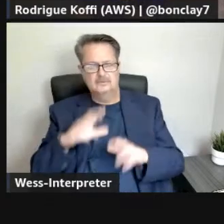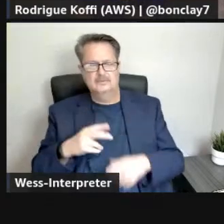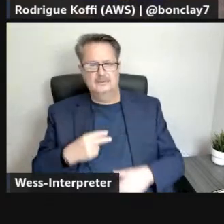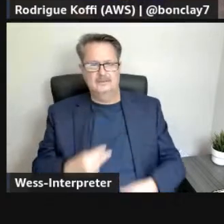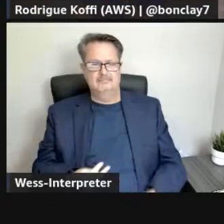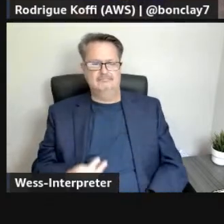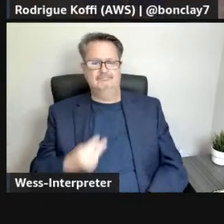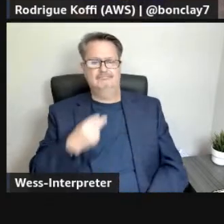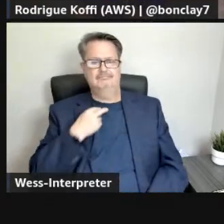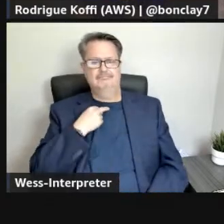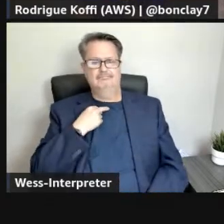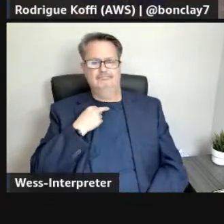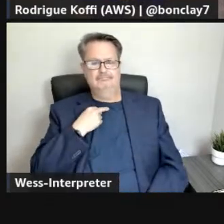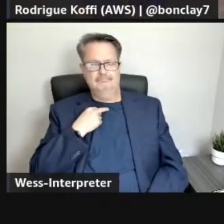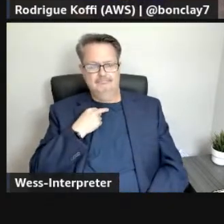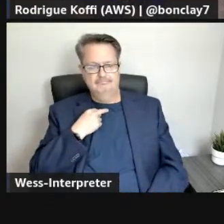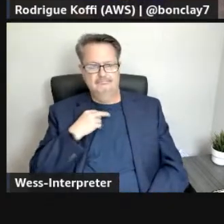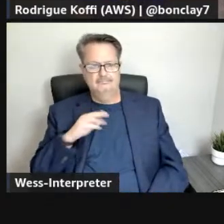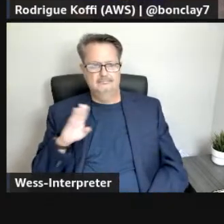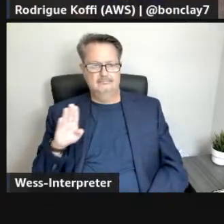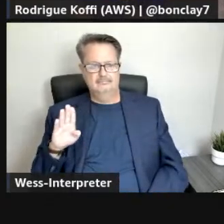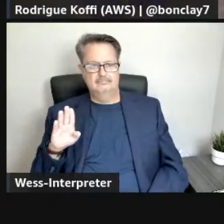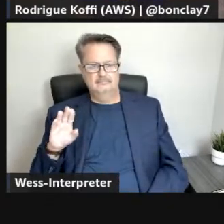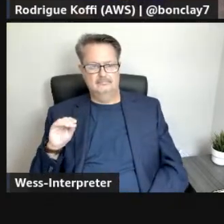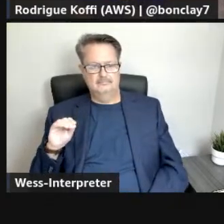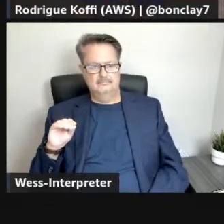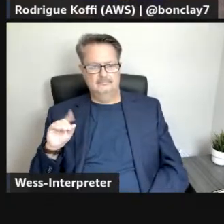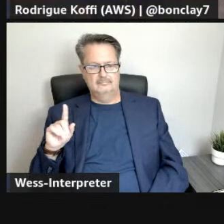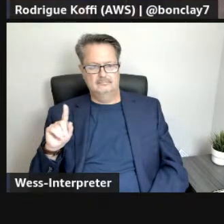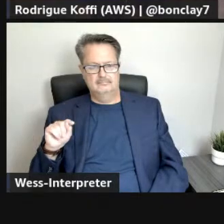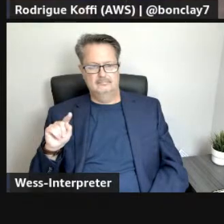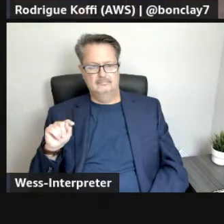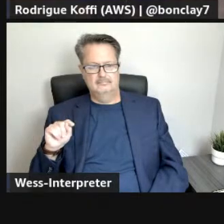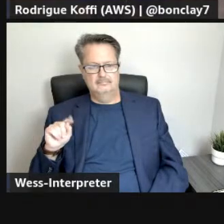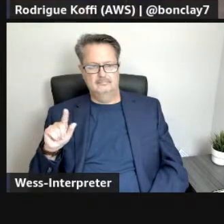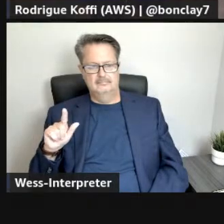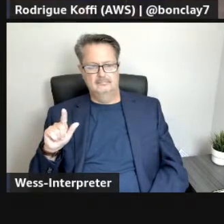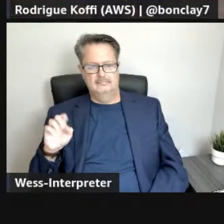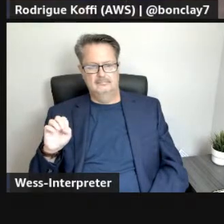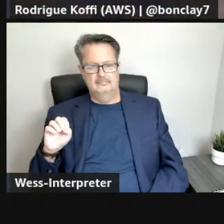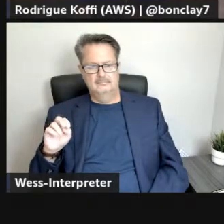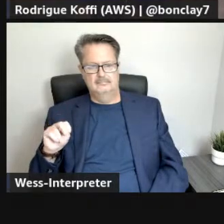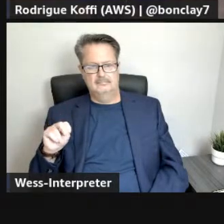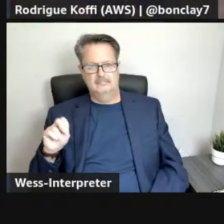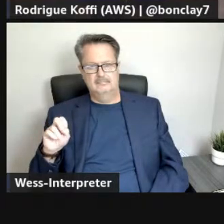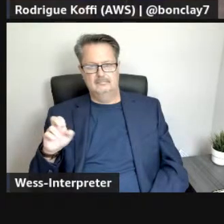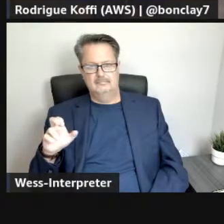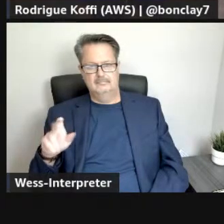becoming a bottleneck for the metrics or signal collection process.